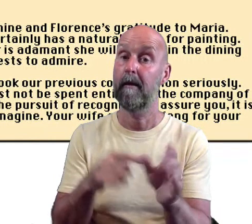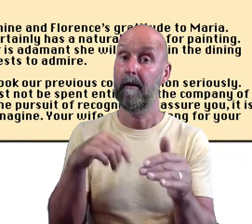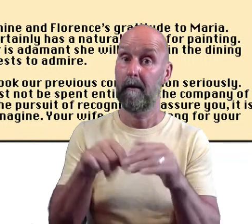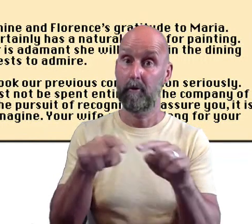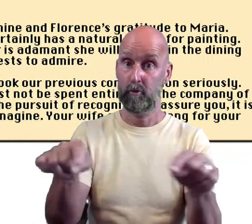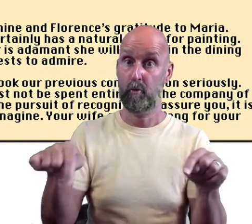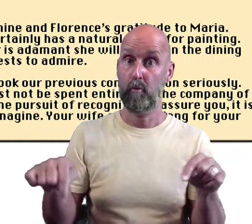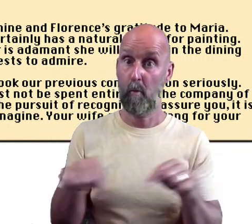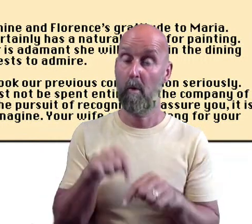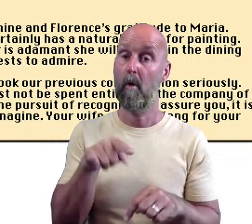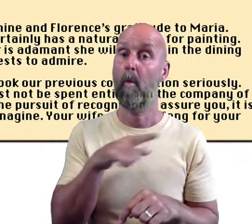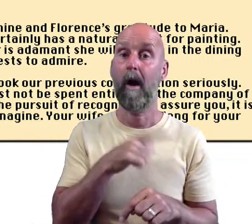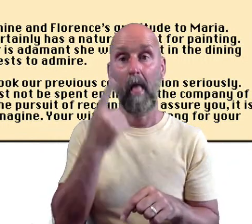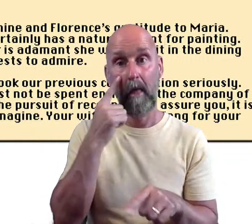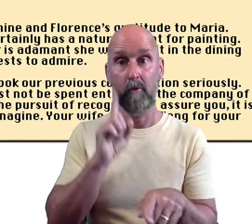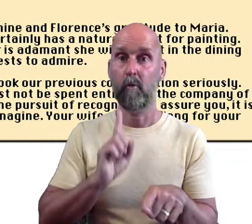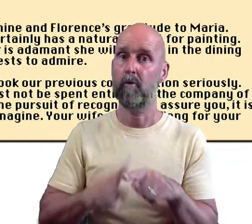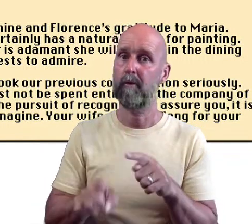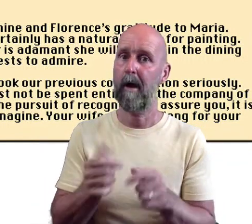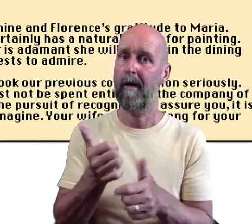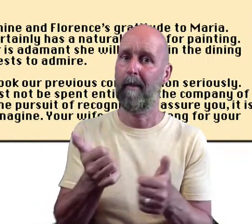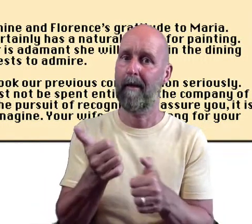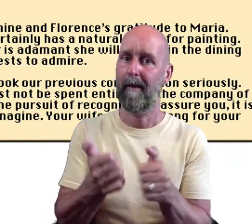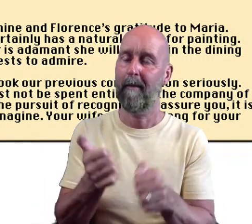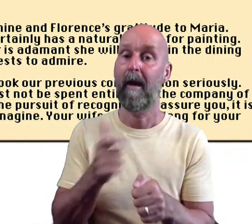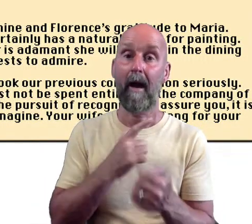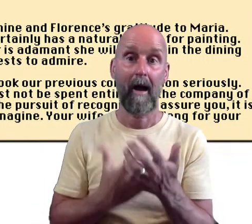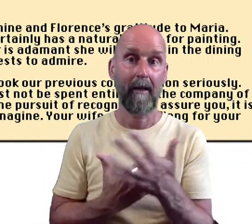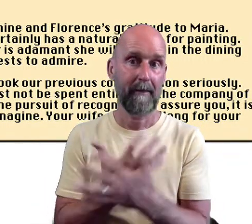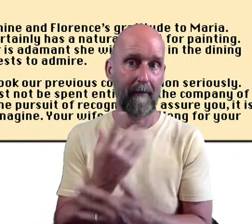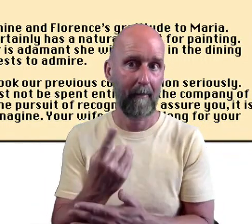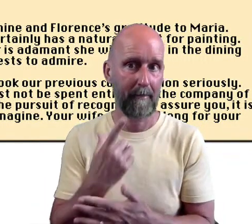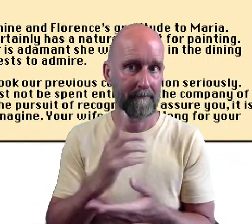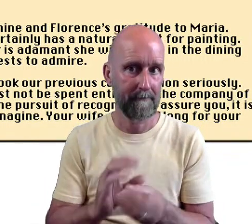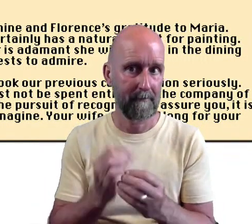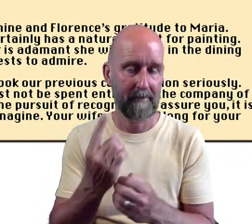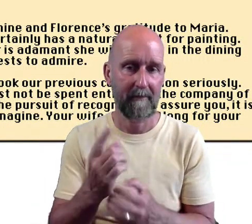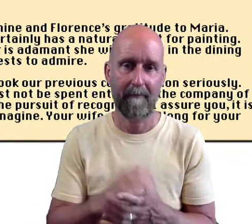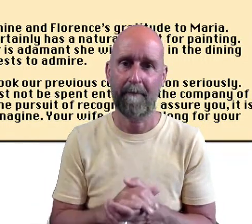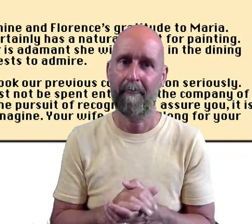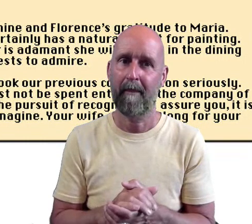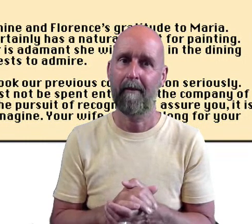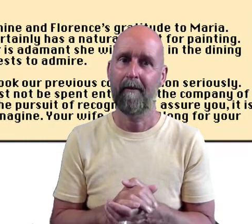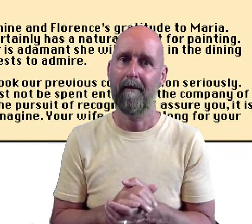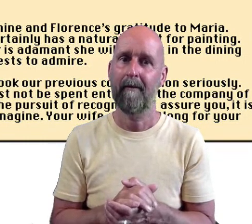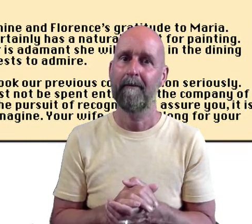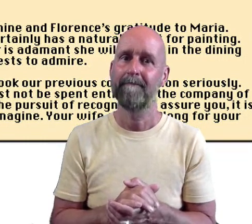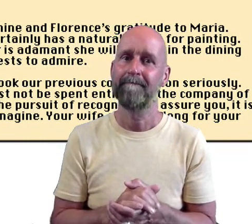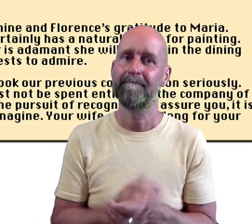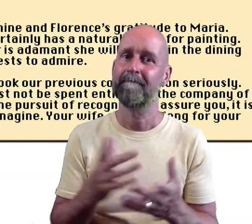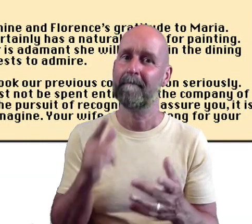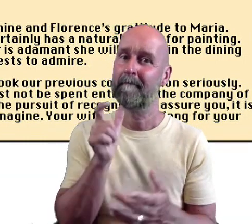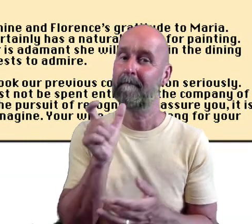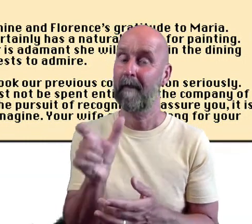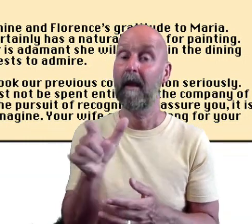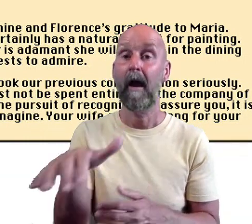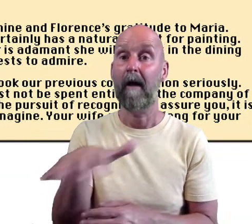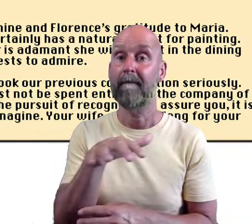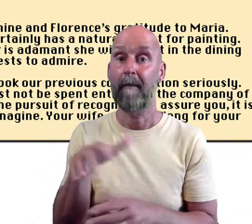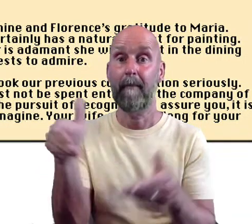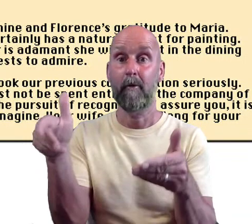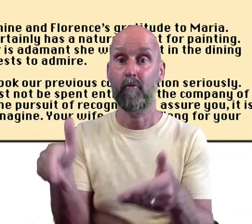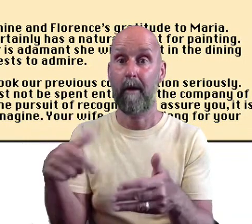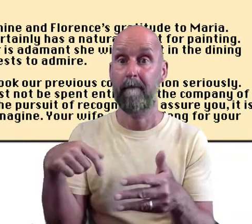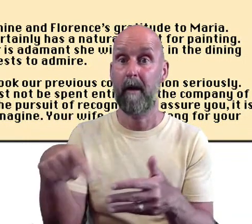a video game that I've developed myself. So this game is called Interment. It's about a family graveyard with loads of